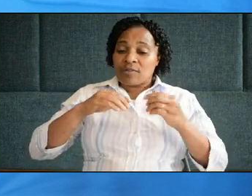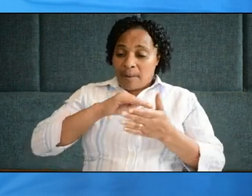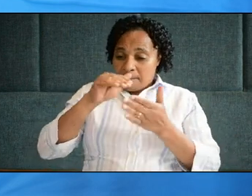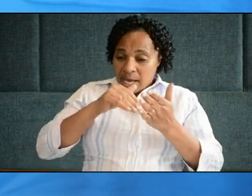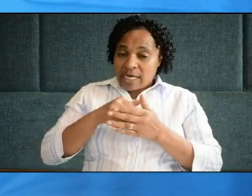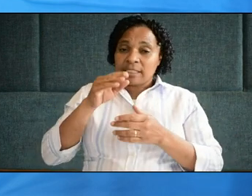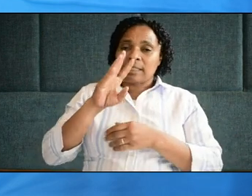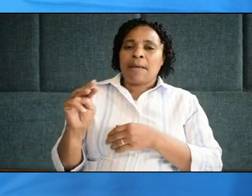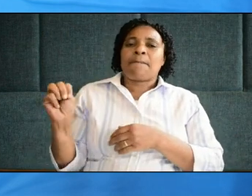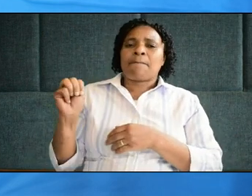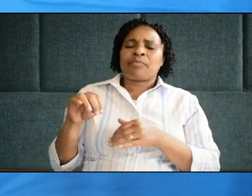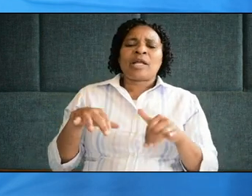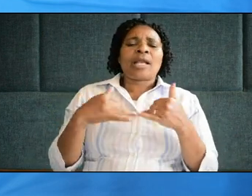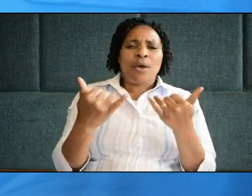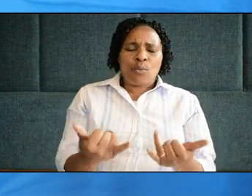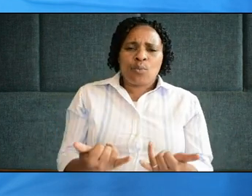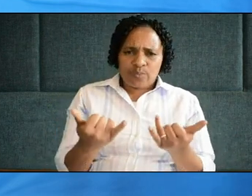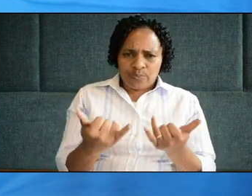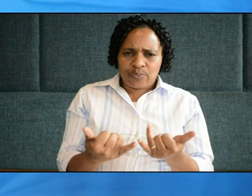them." Now,